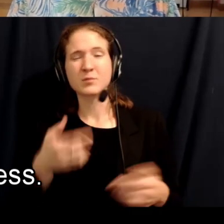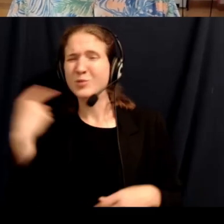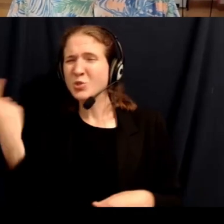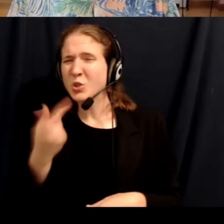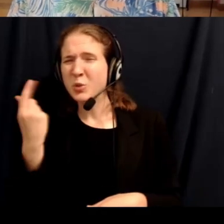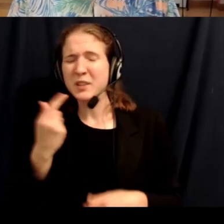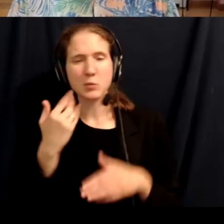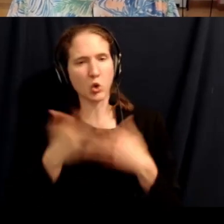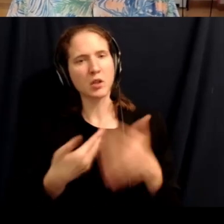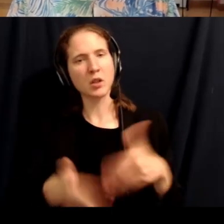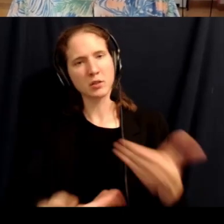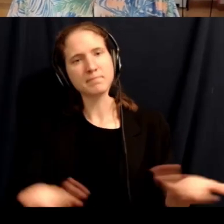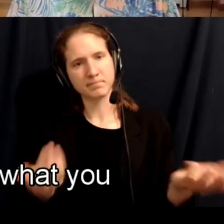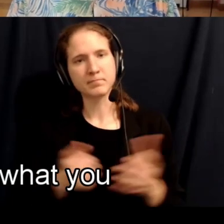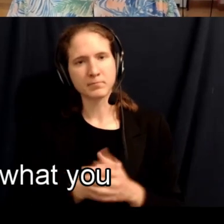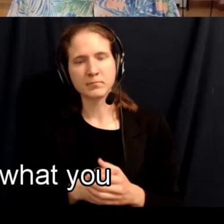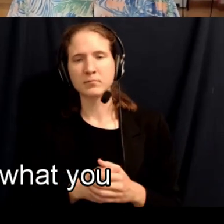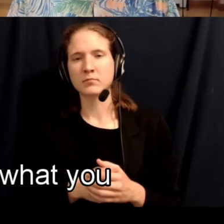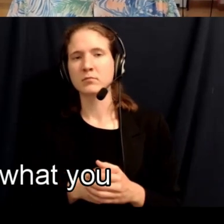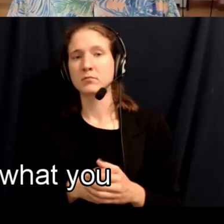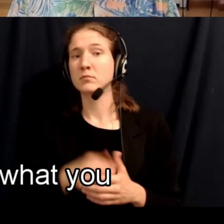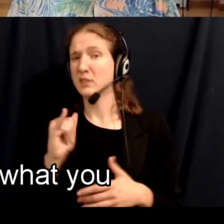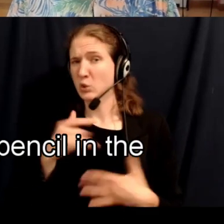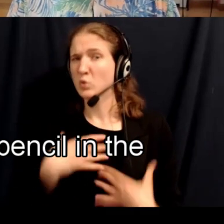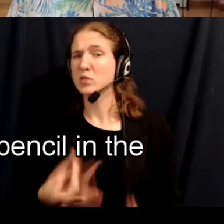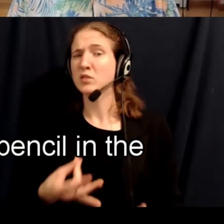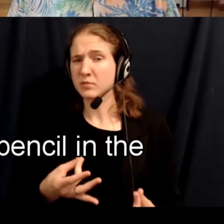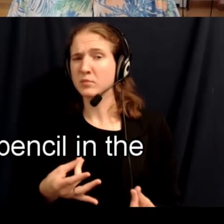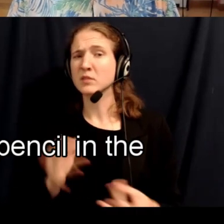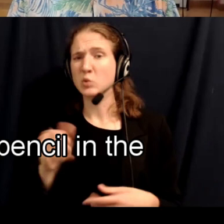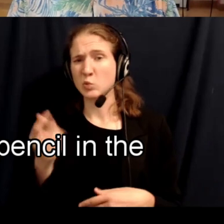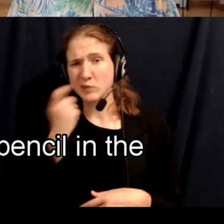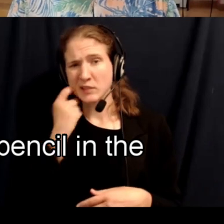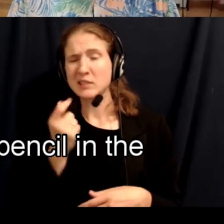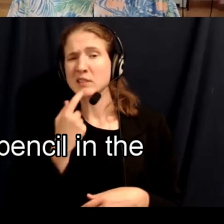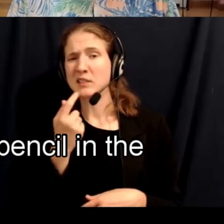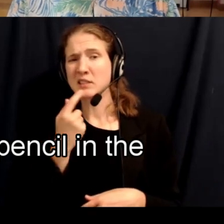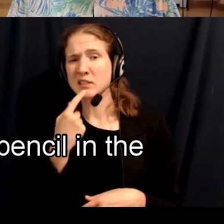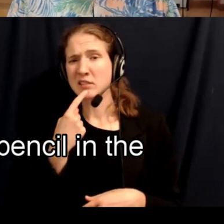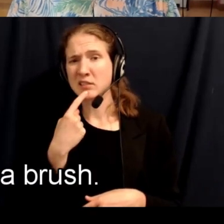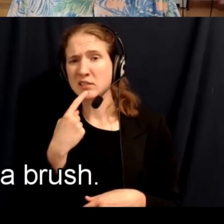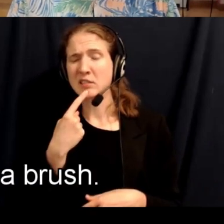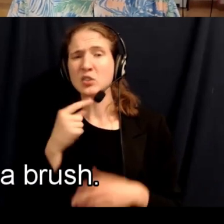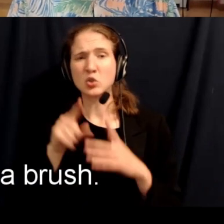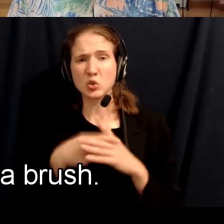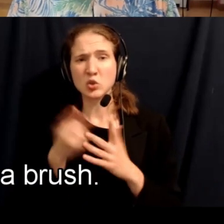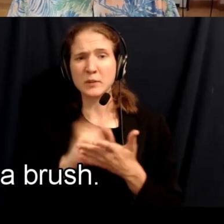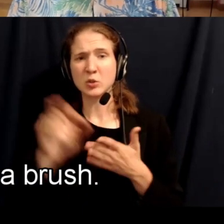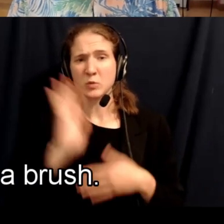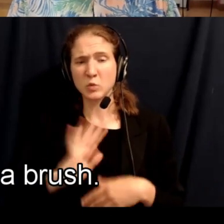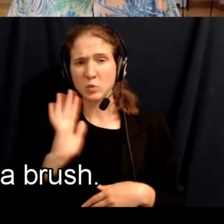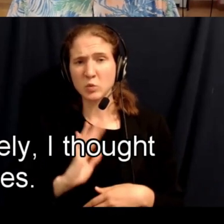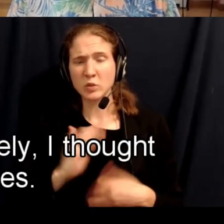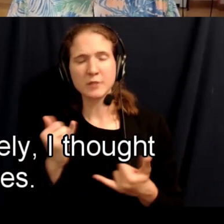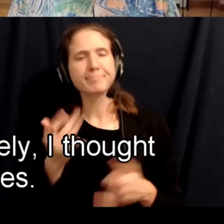It's a process. that's very interesting when what you said about starting with a pencil in the past, but now you start with